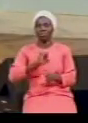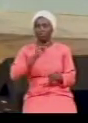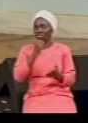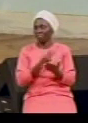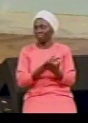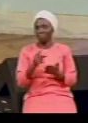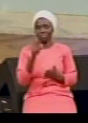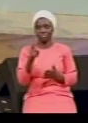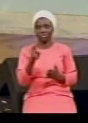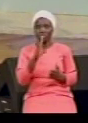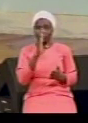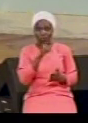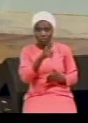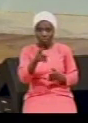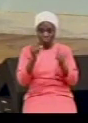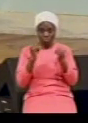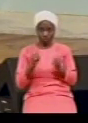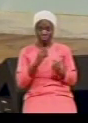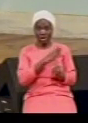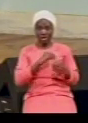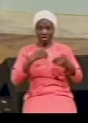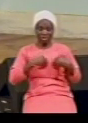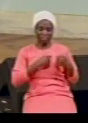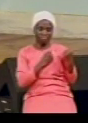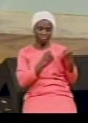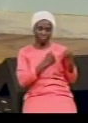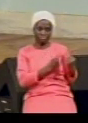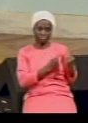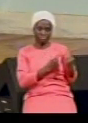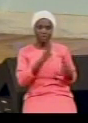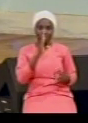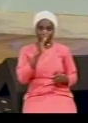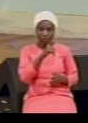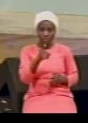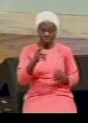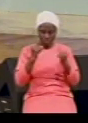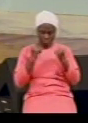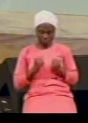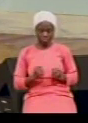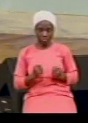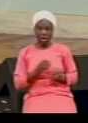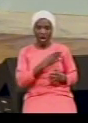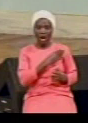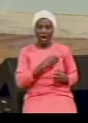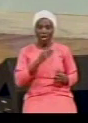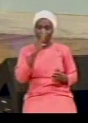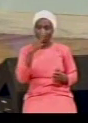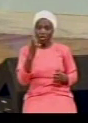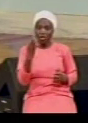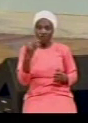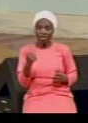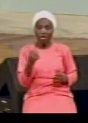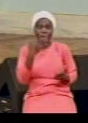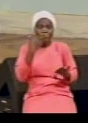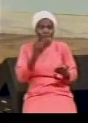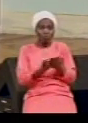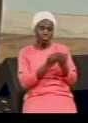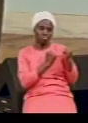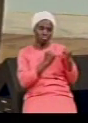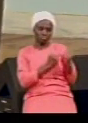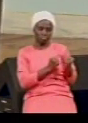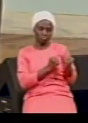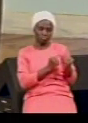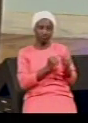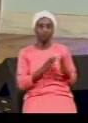of a good courage. Be strong and of a good courage. Actually,